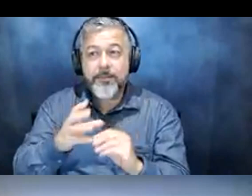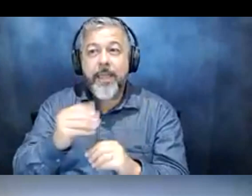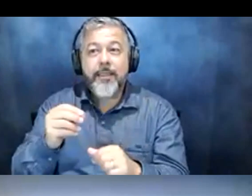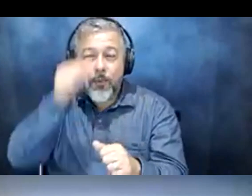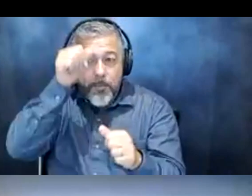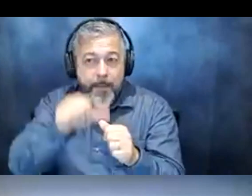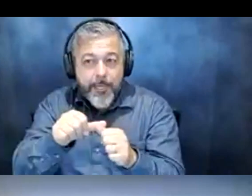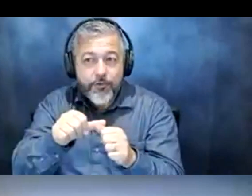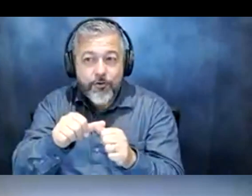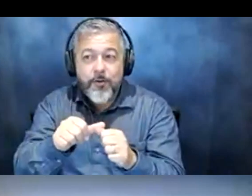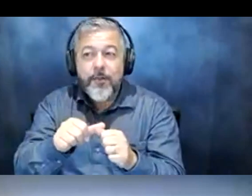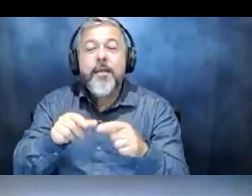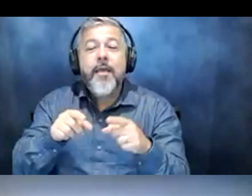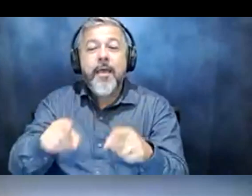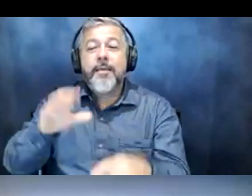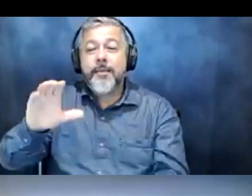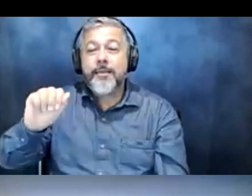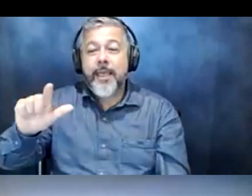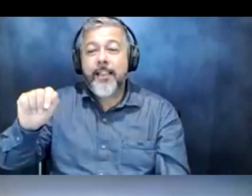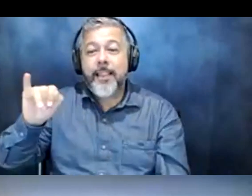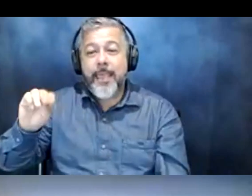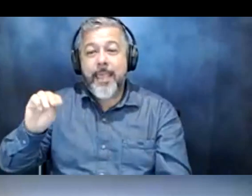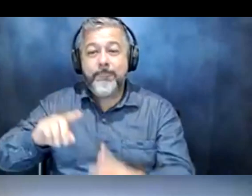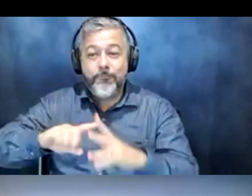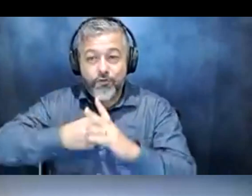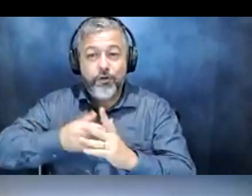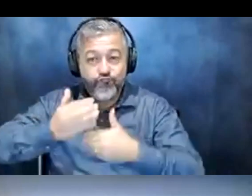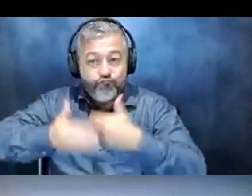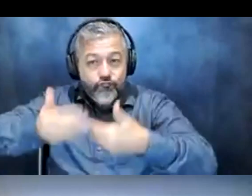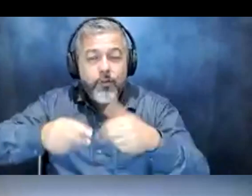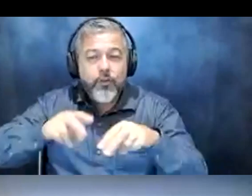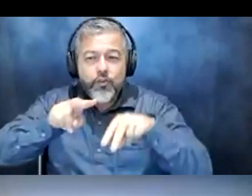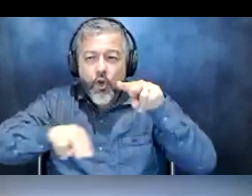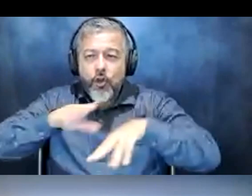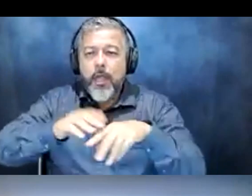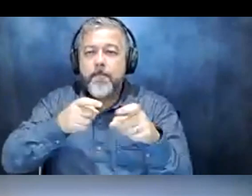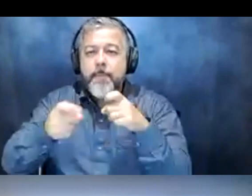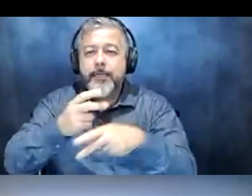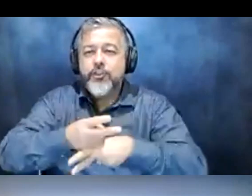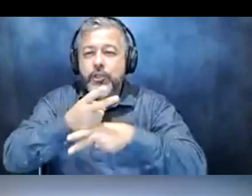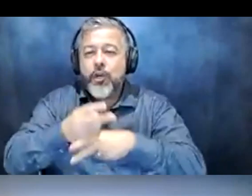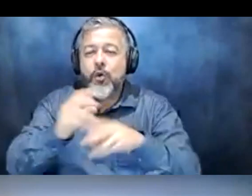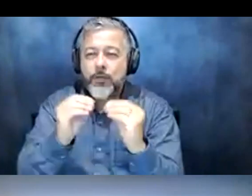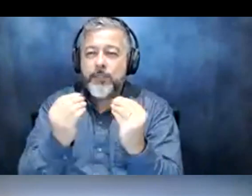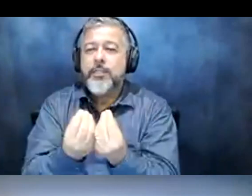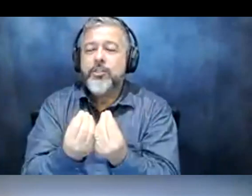reminder that as CalAIM rolls out, looking at how the managed care organizations are going to